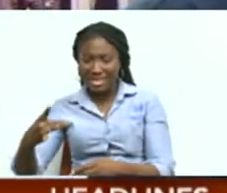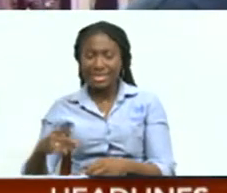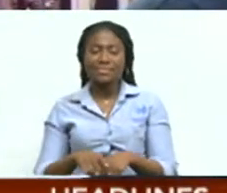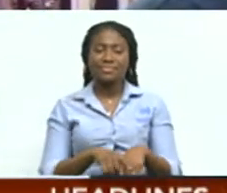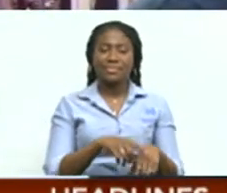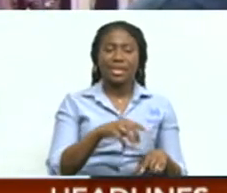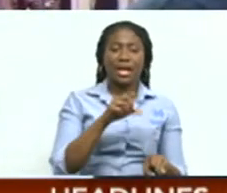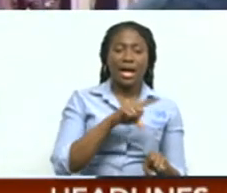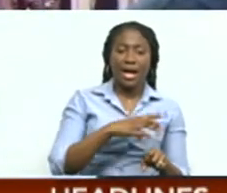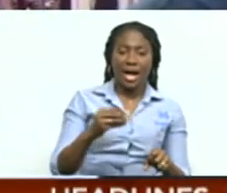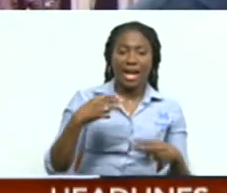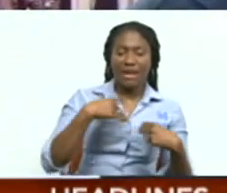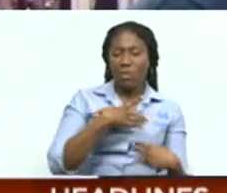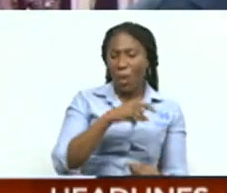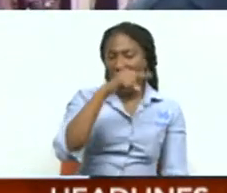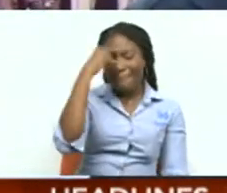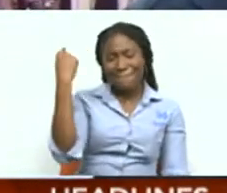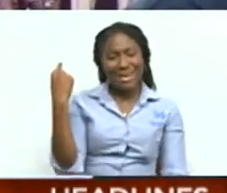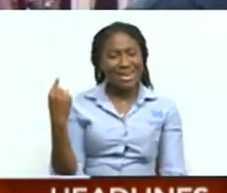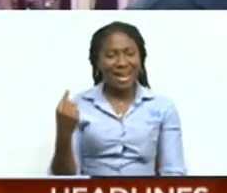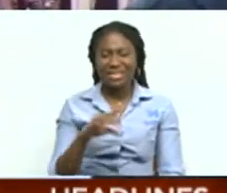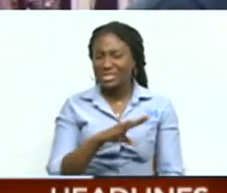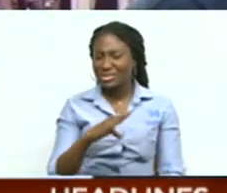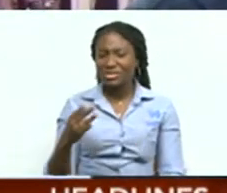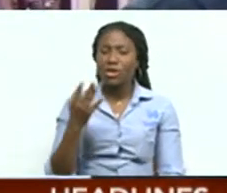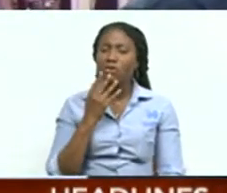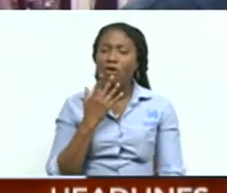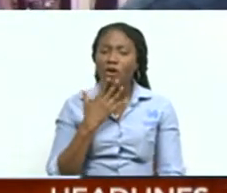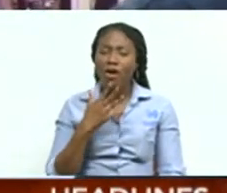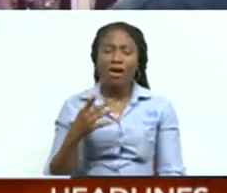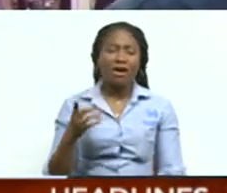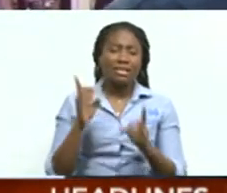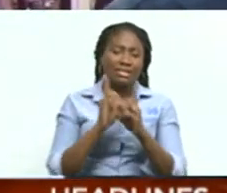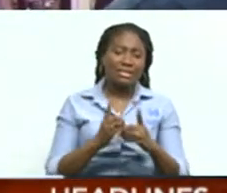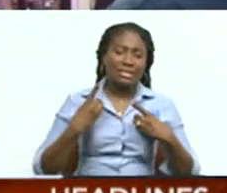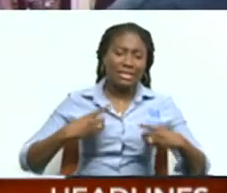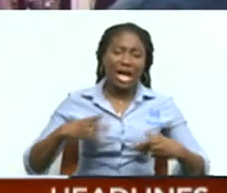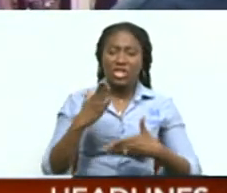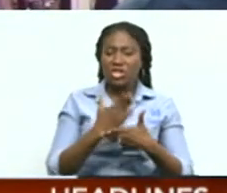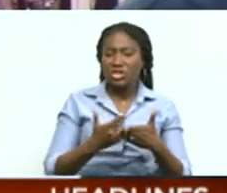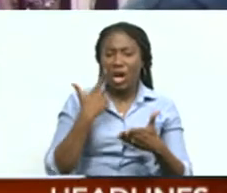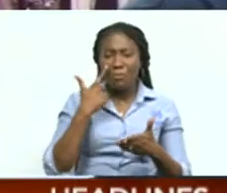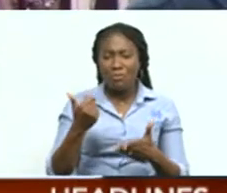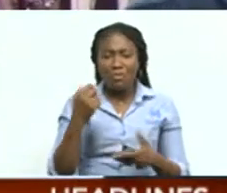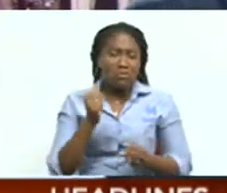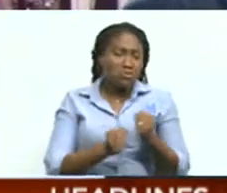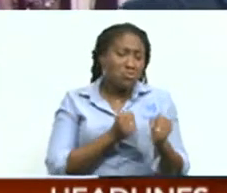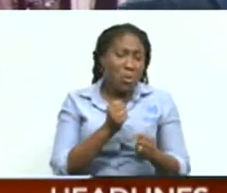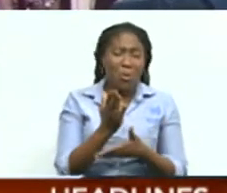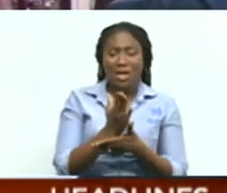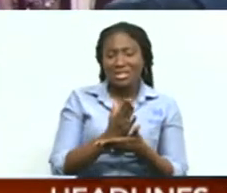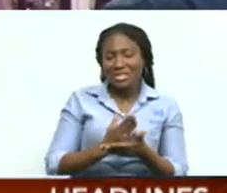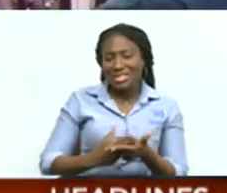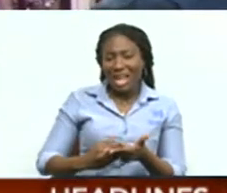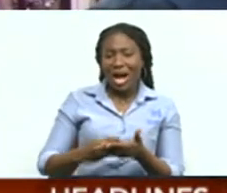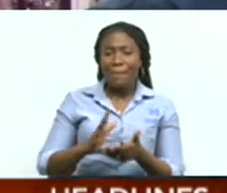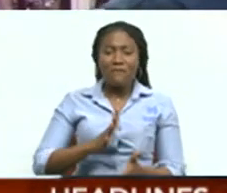But they come in white, black, many different colors, designs. Some of them are sporty, some of them are elegant, some of them are